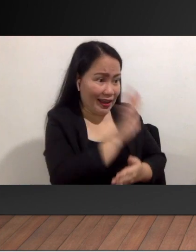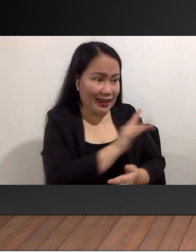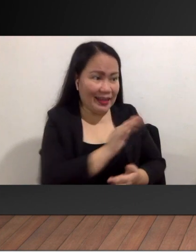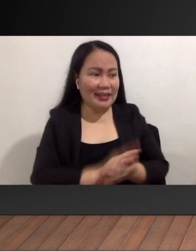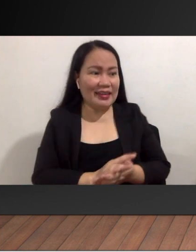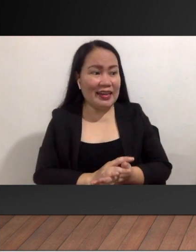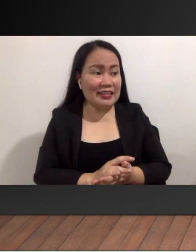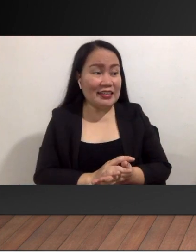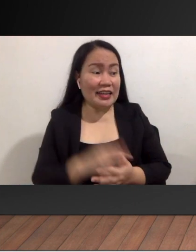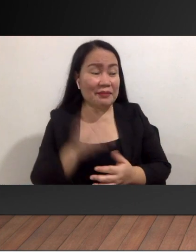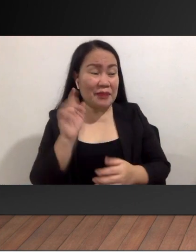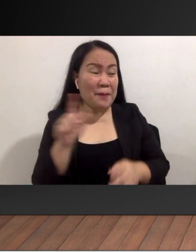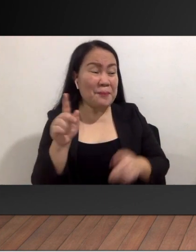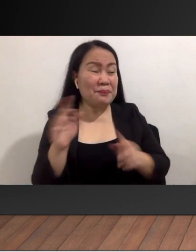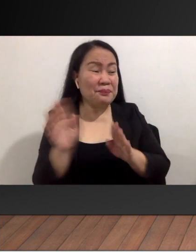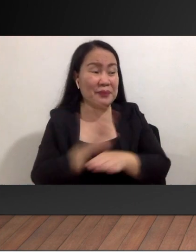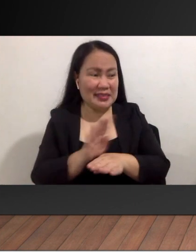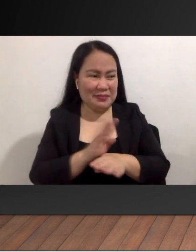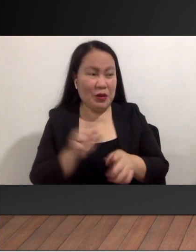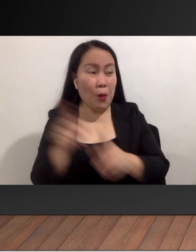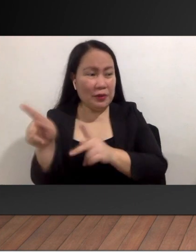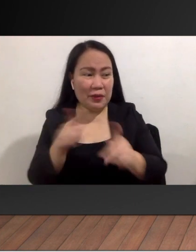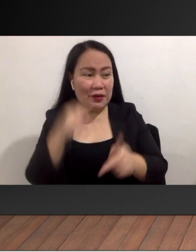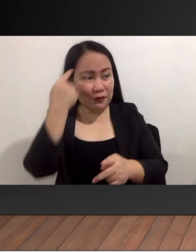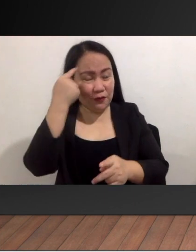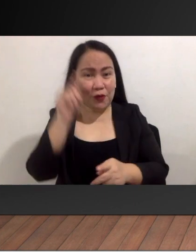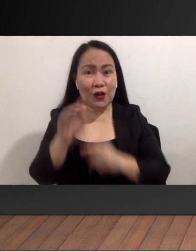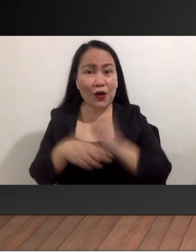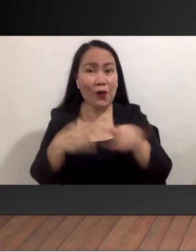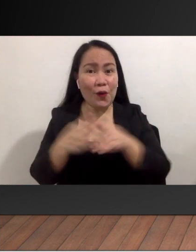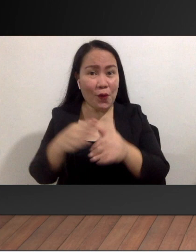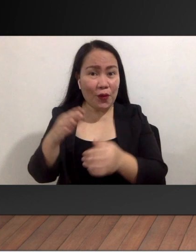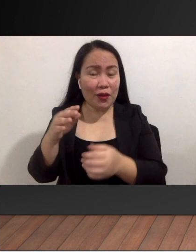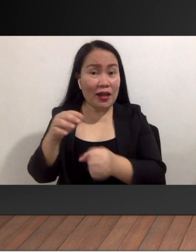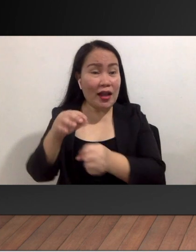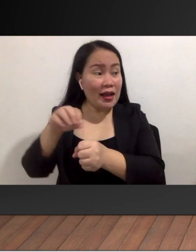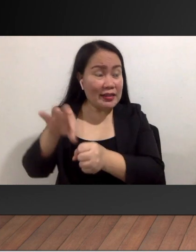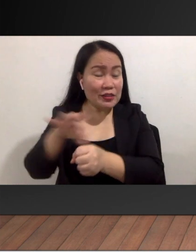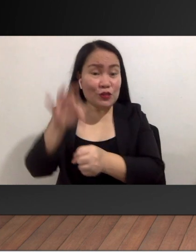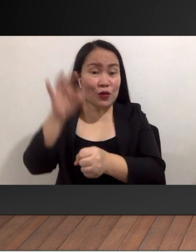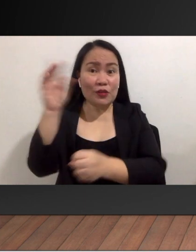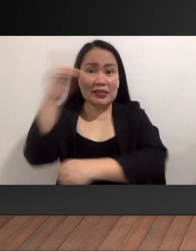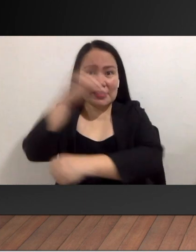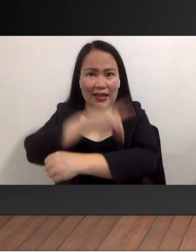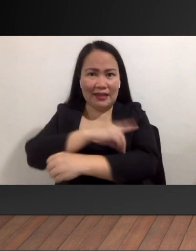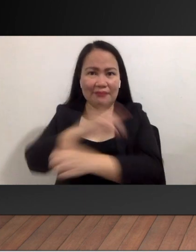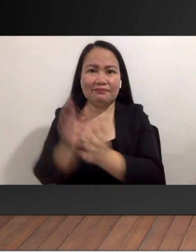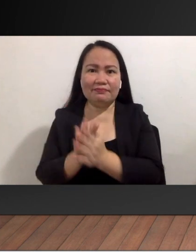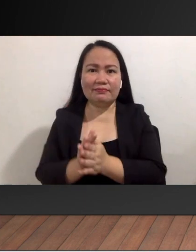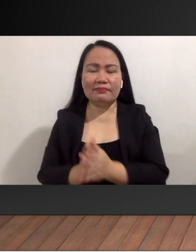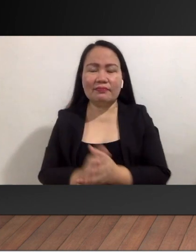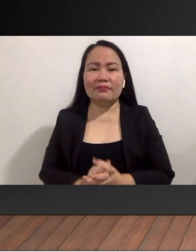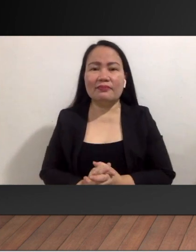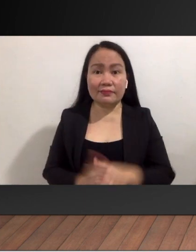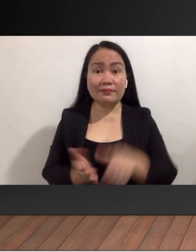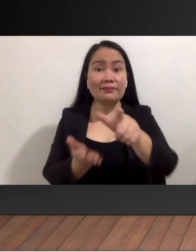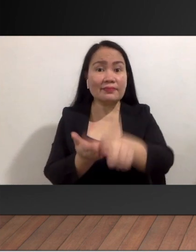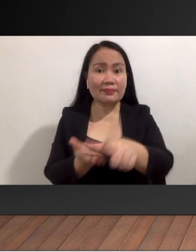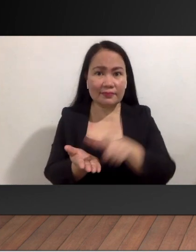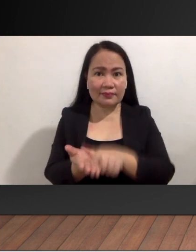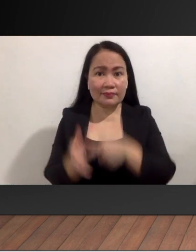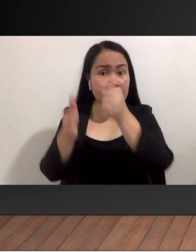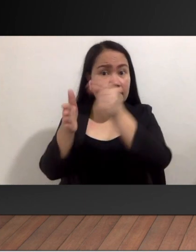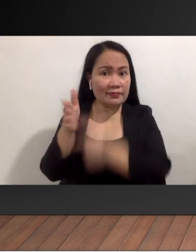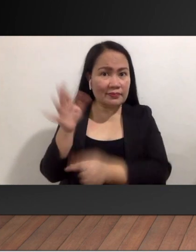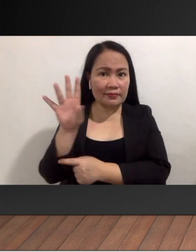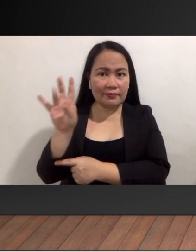up with the oncoming All Souls Day. Lesson of Chapter 7. Lesson